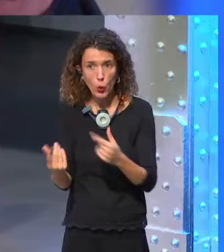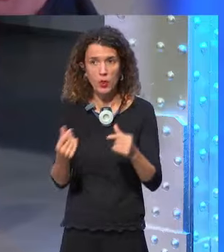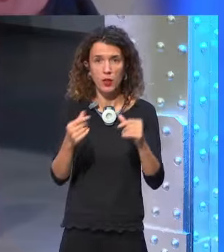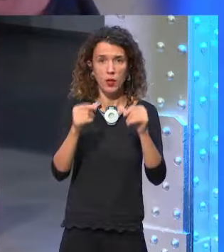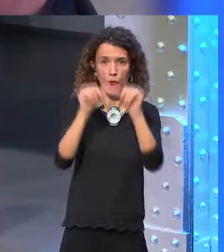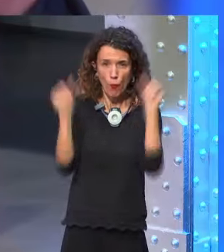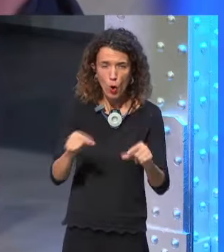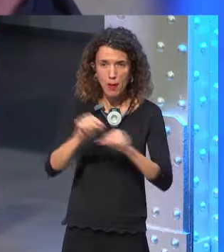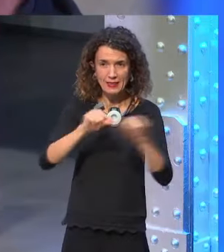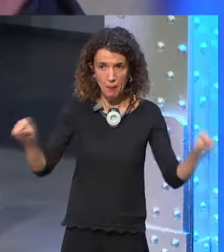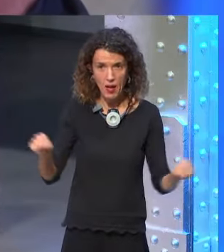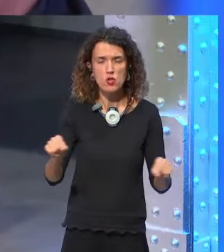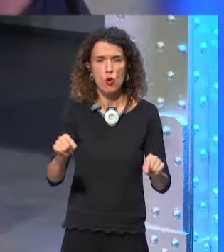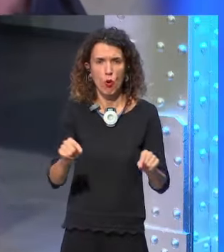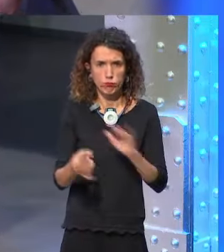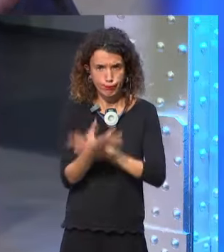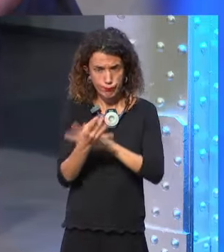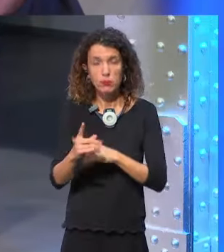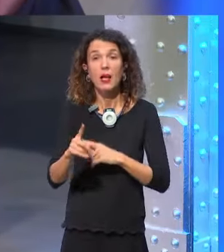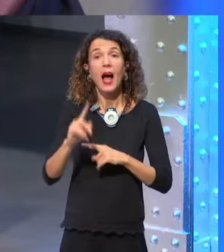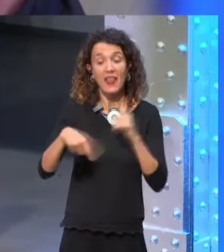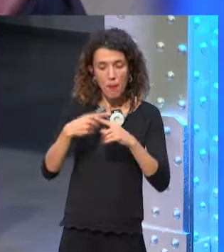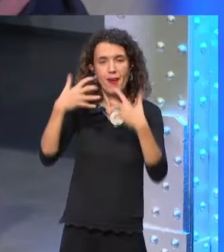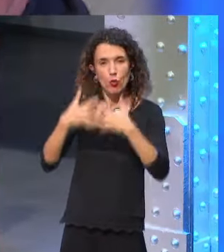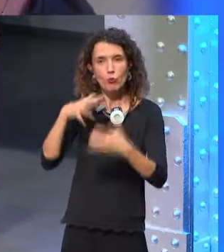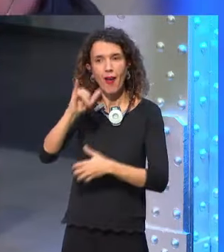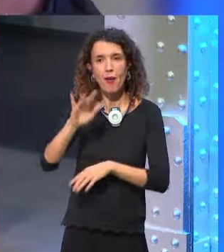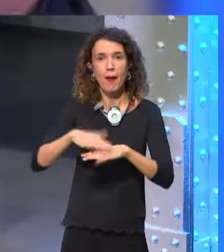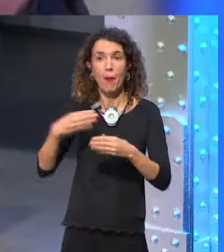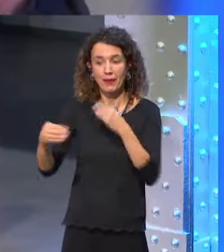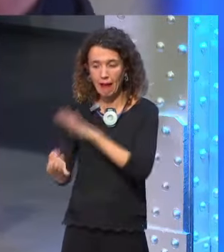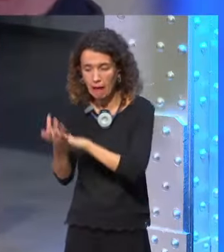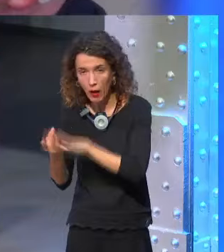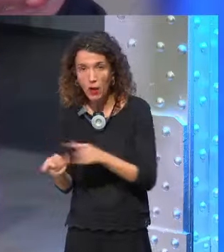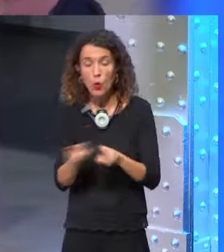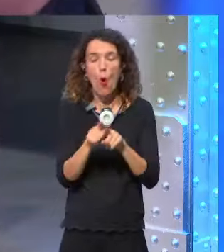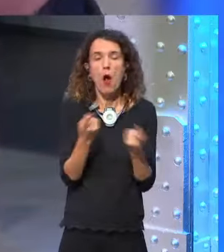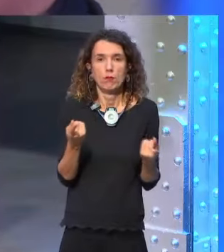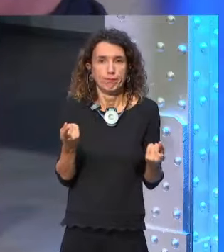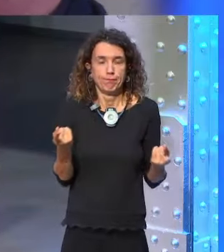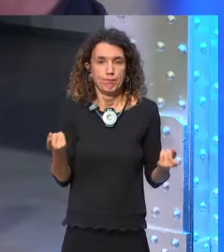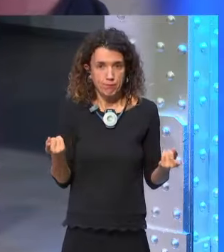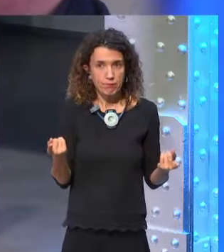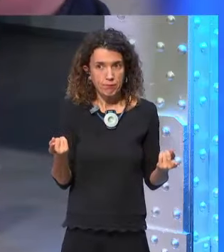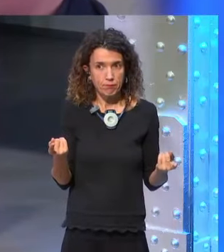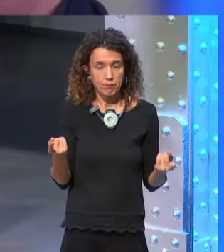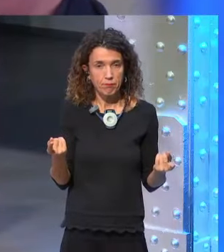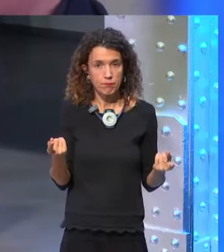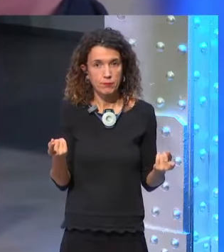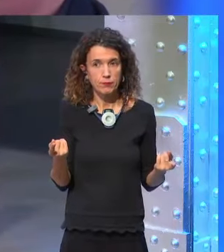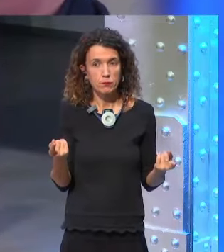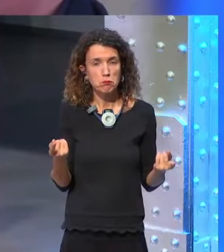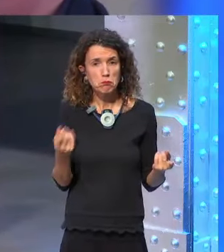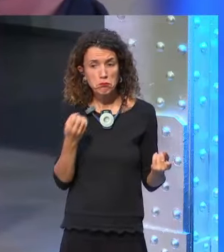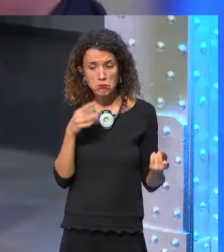there, and instead of changing the entire chain, which for some process would be needed, it's also nice to just look what can you work